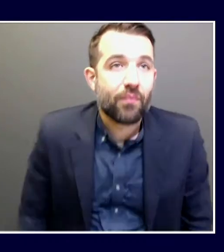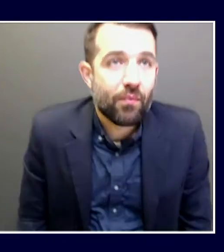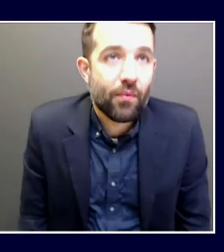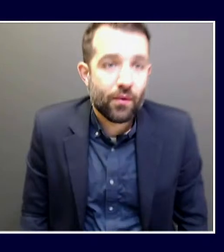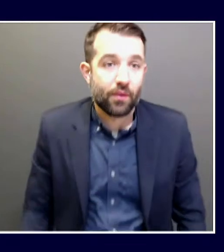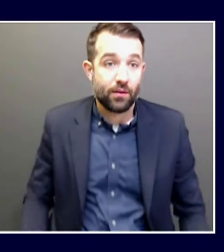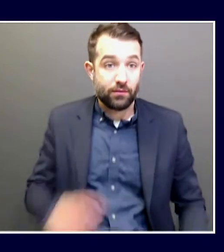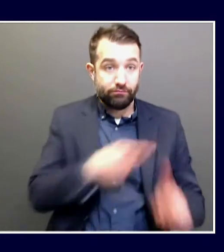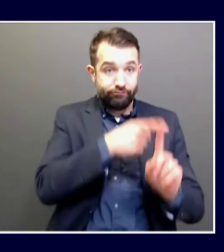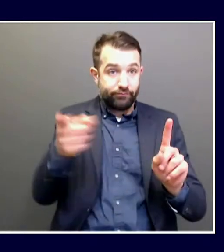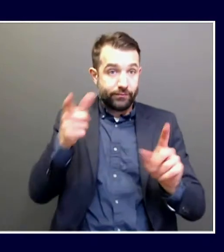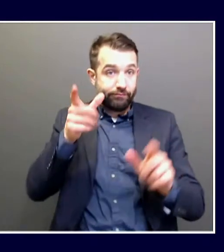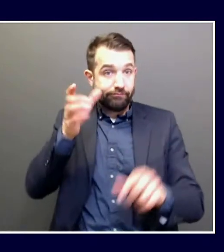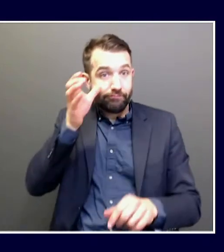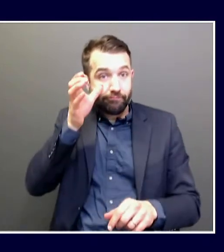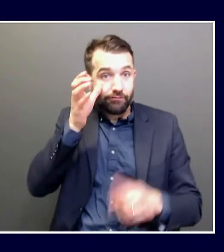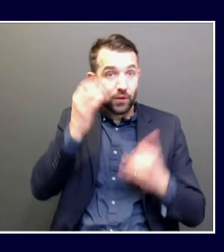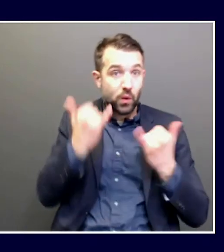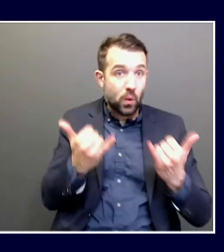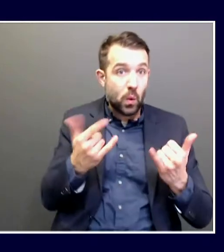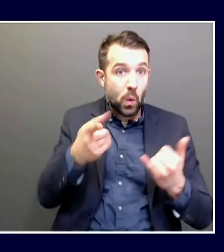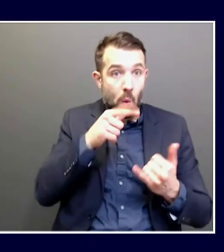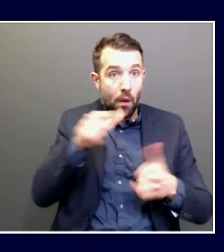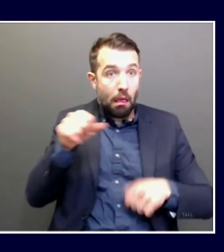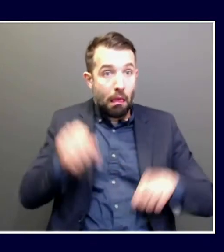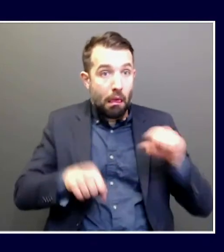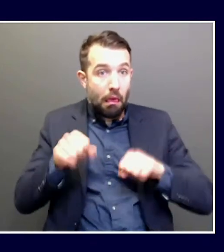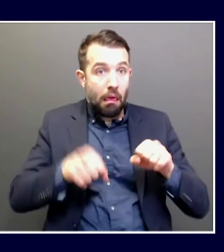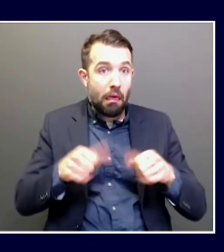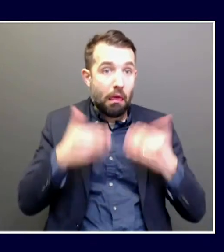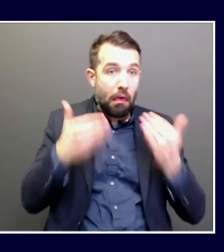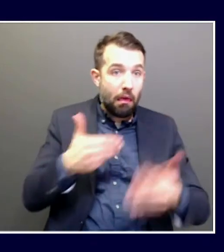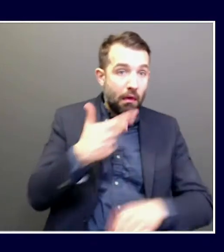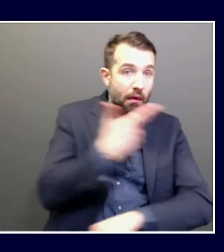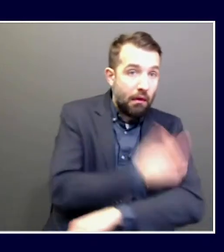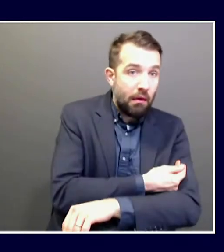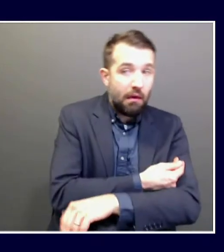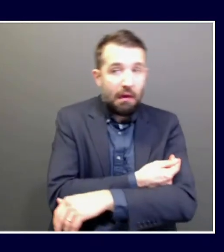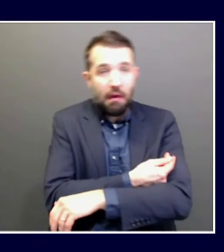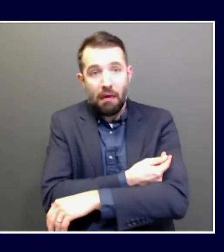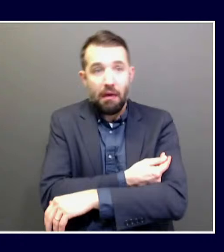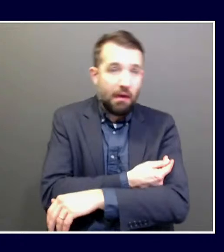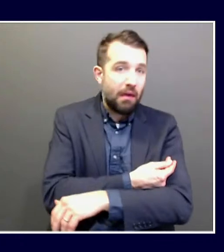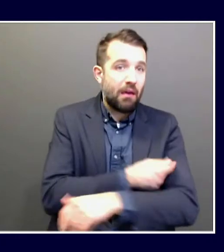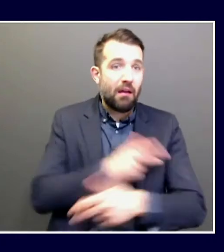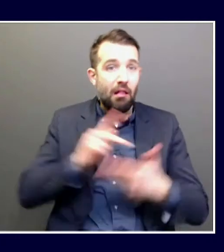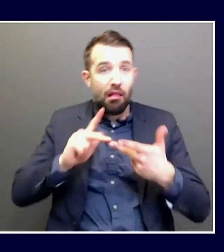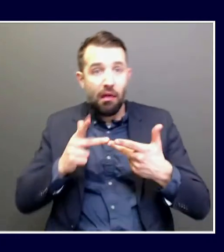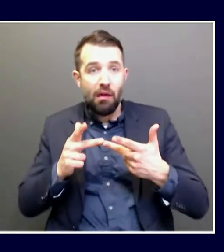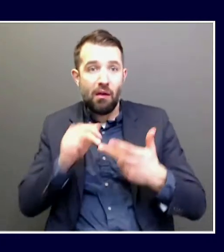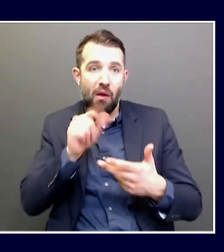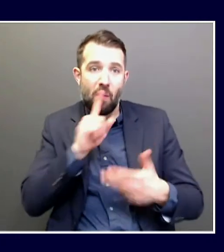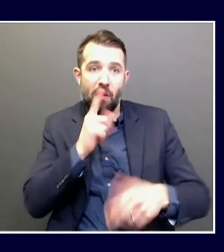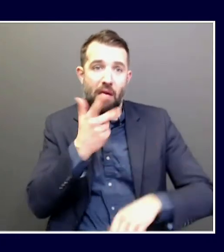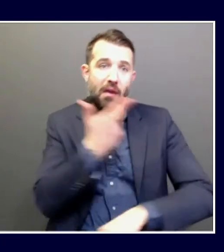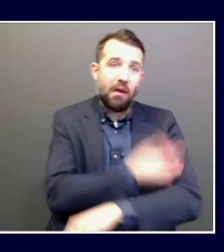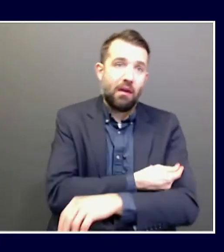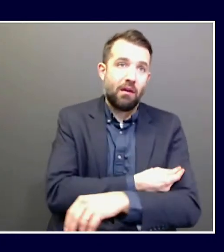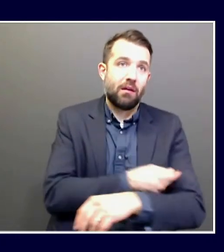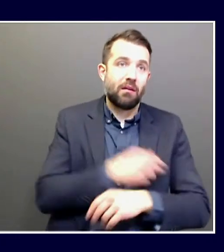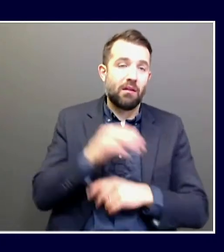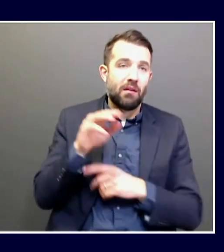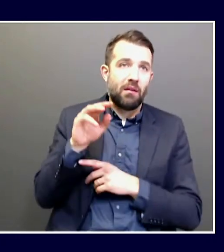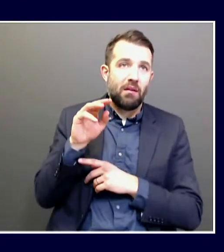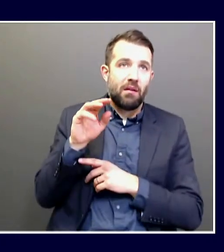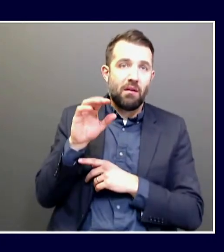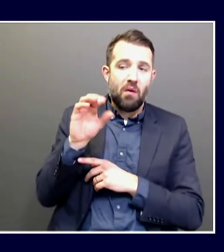are saying, I wasn't sure whether to get vaccinated. And now I hear that Omicron is milder, don't go to